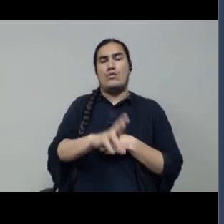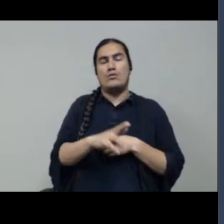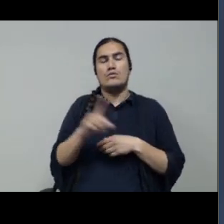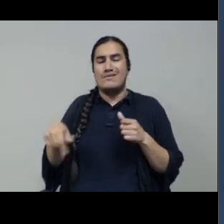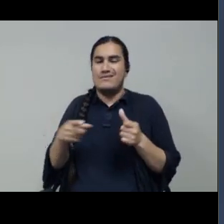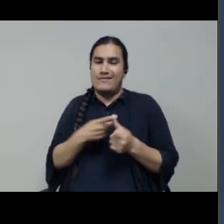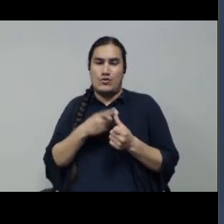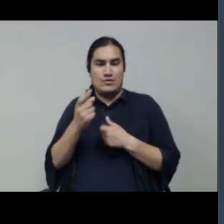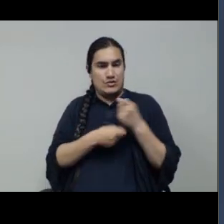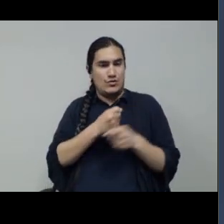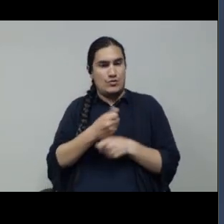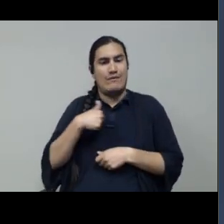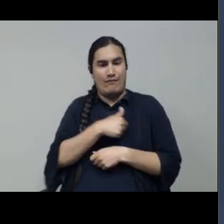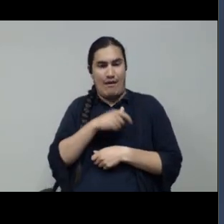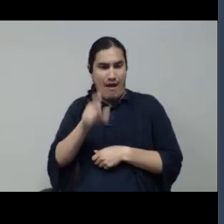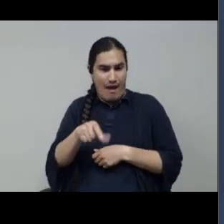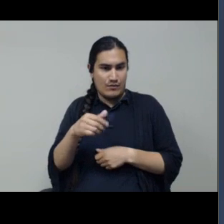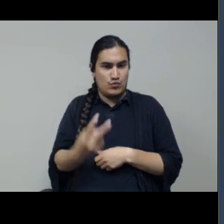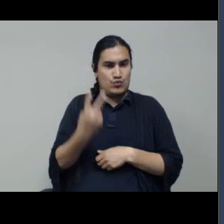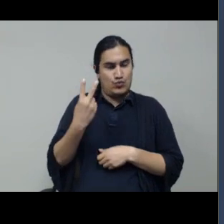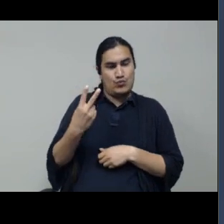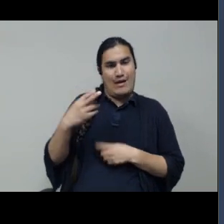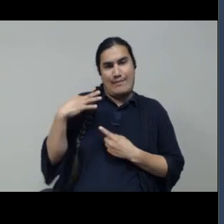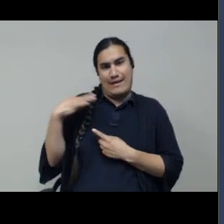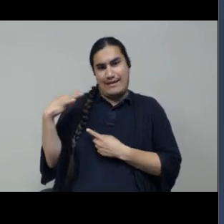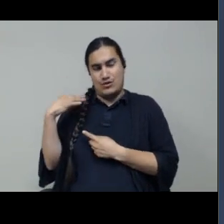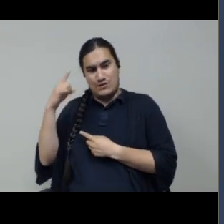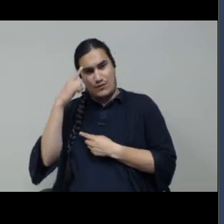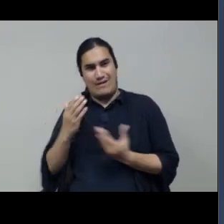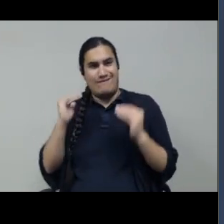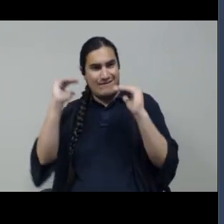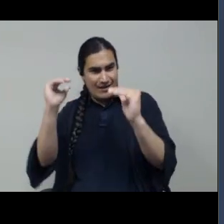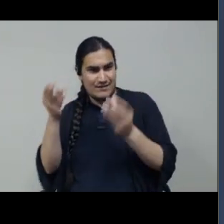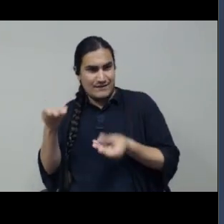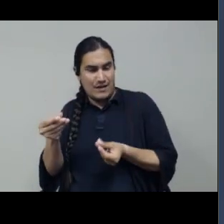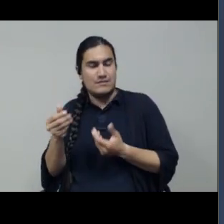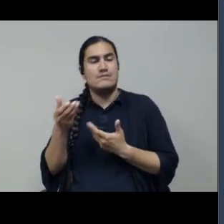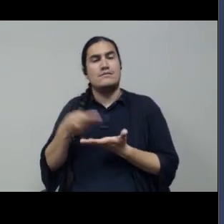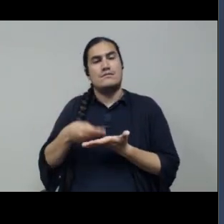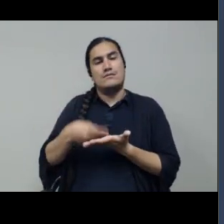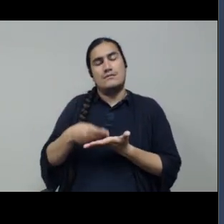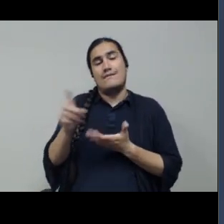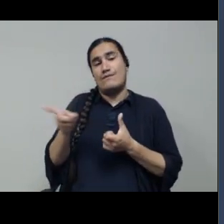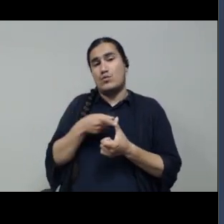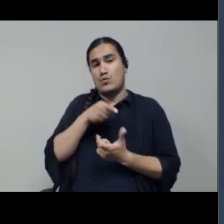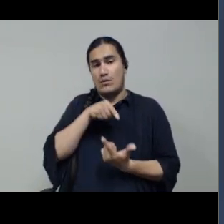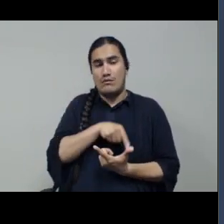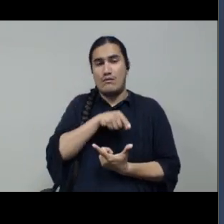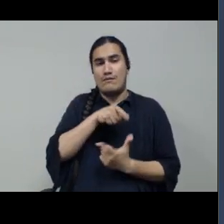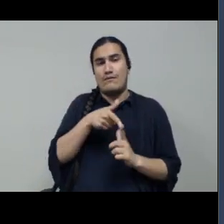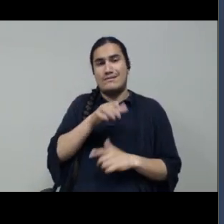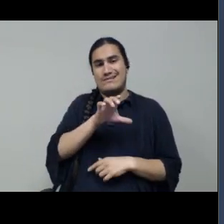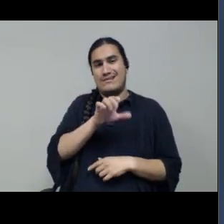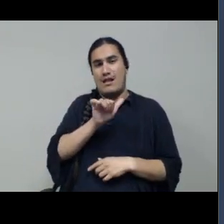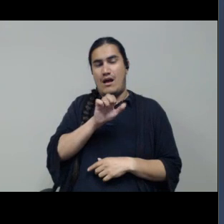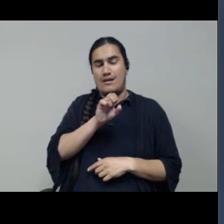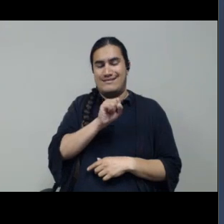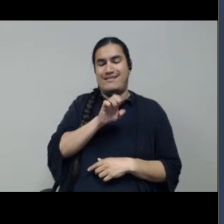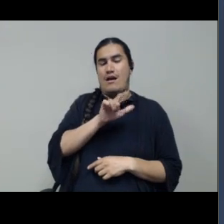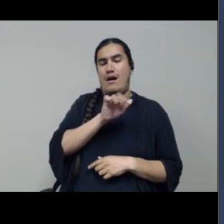year that we've had 2 applications for advanced funds. The first one is from Solano County. It's a